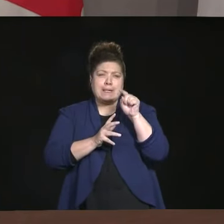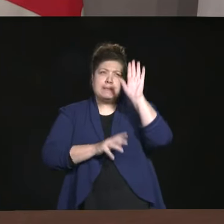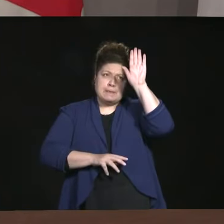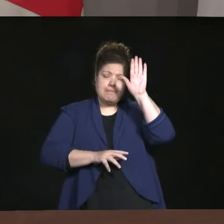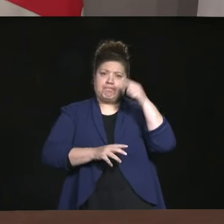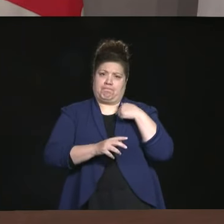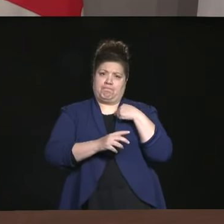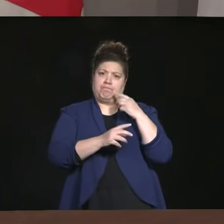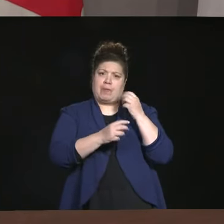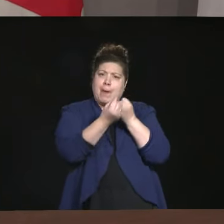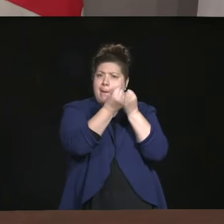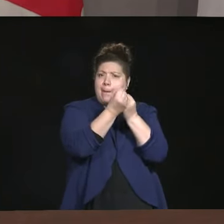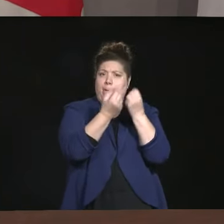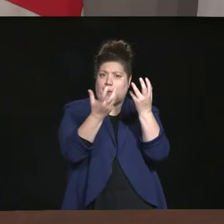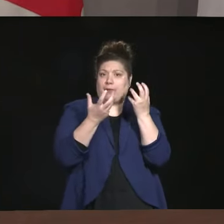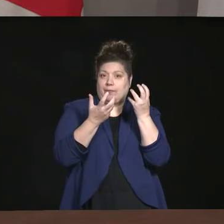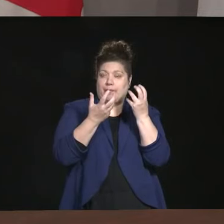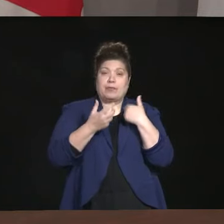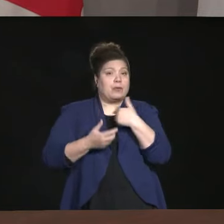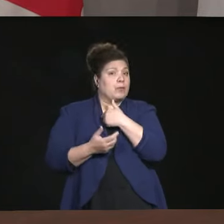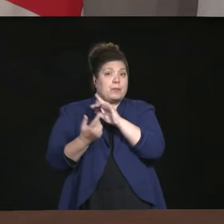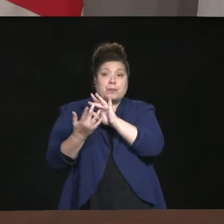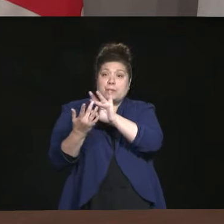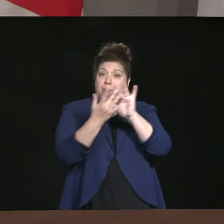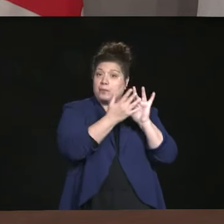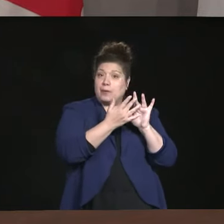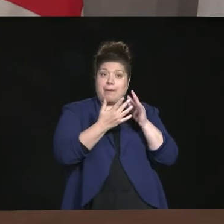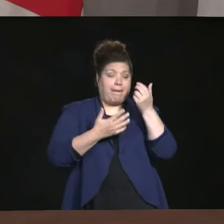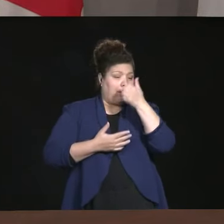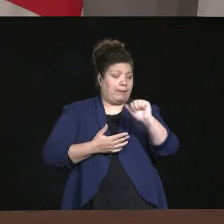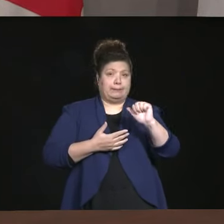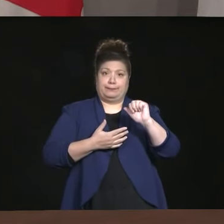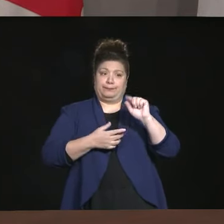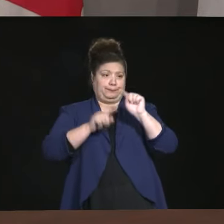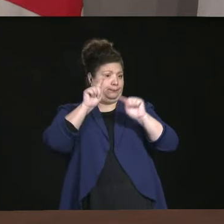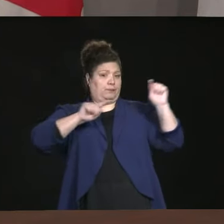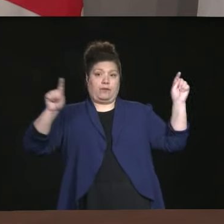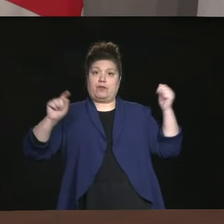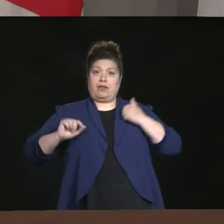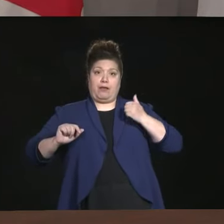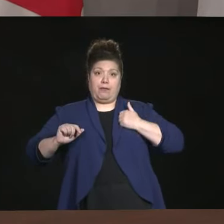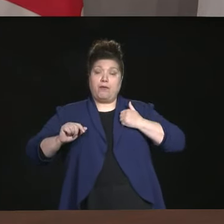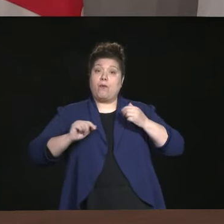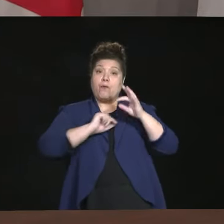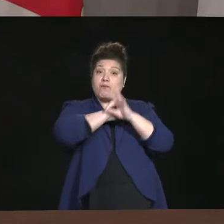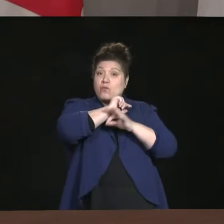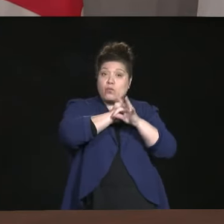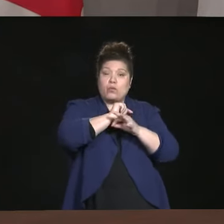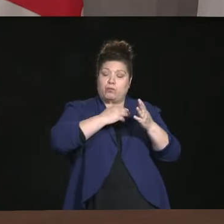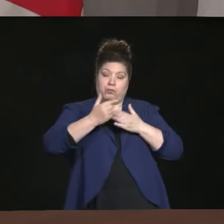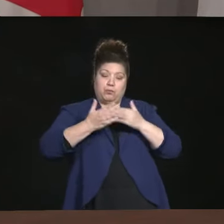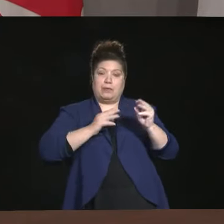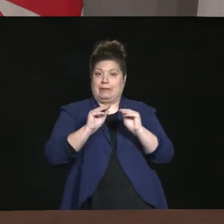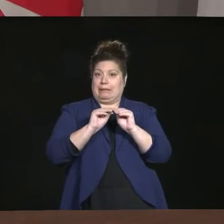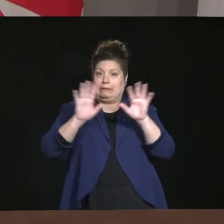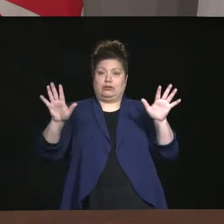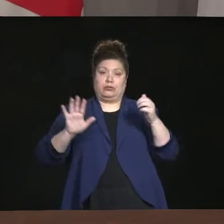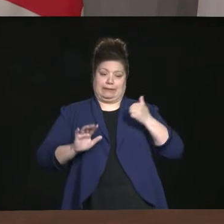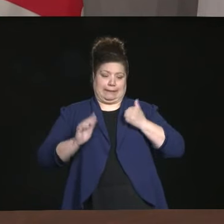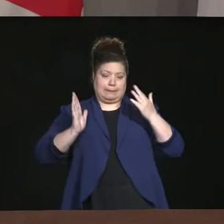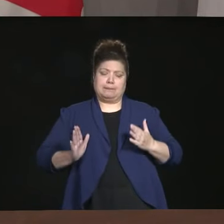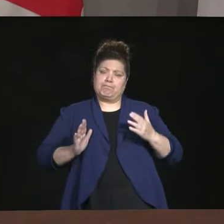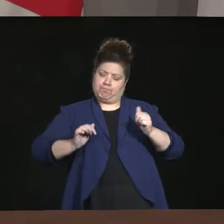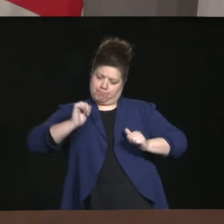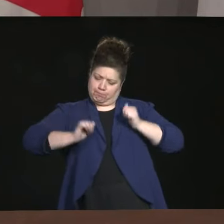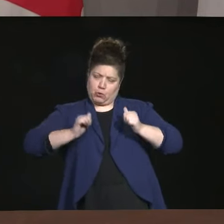region in Canada and abroad, are clear examples of this important point. I also want to thank